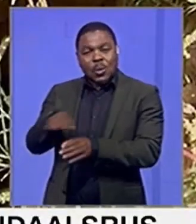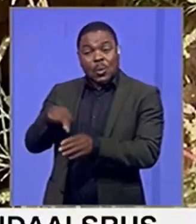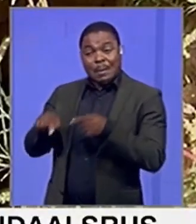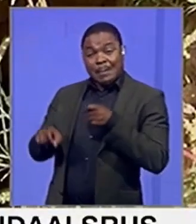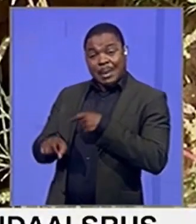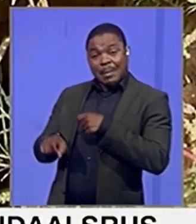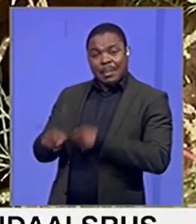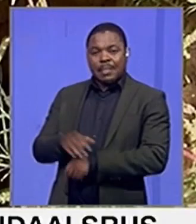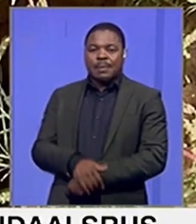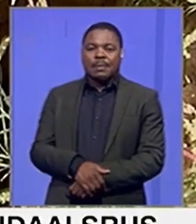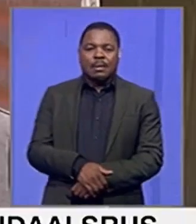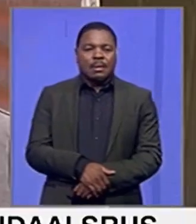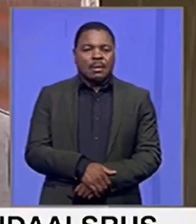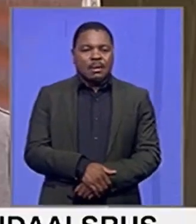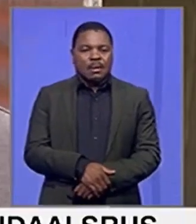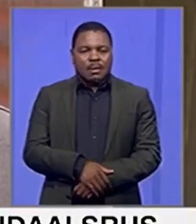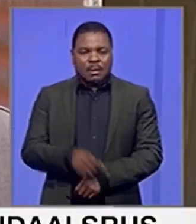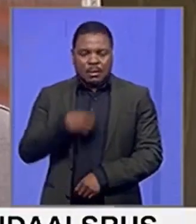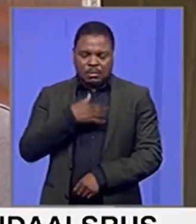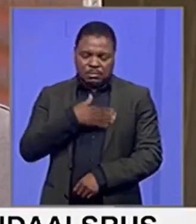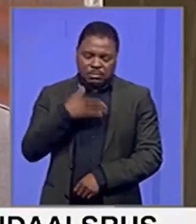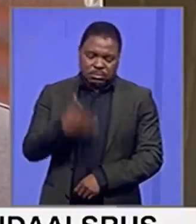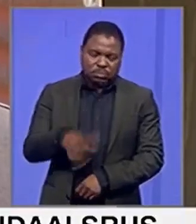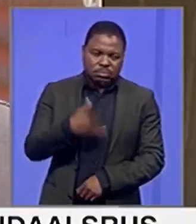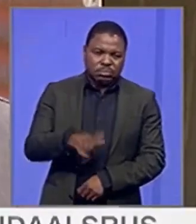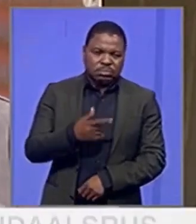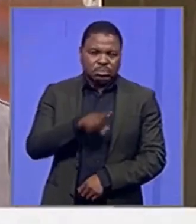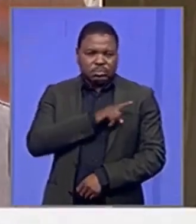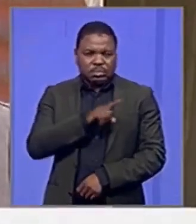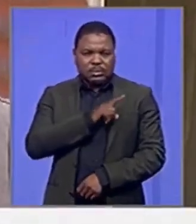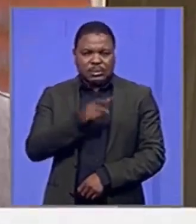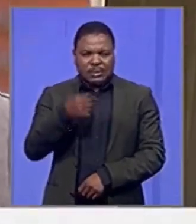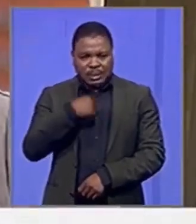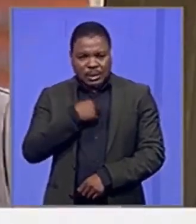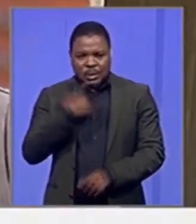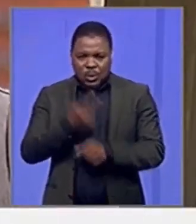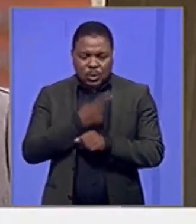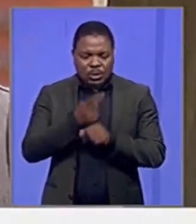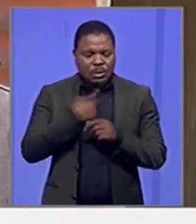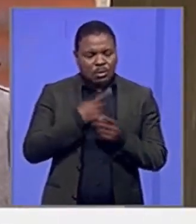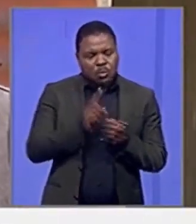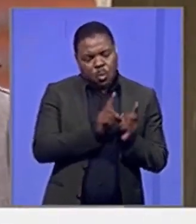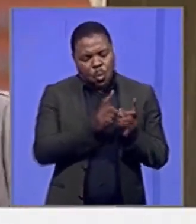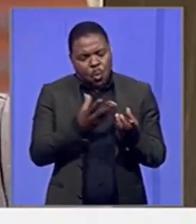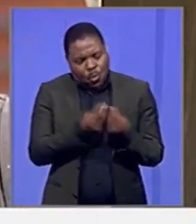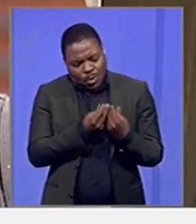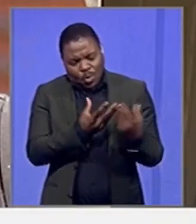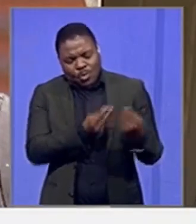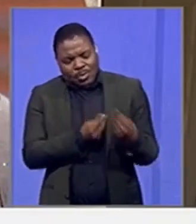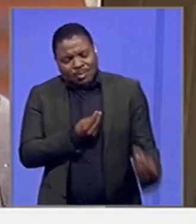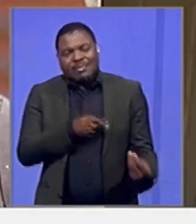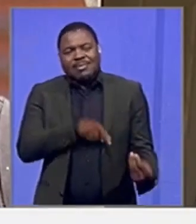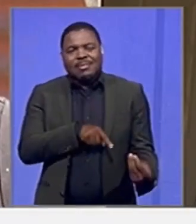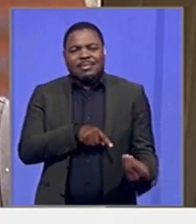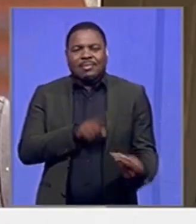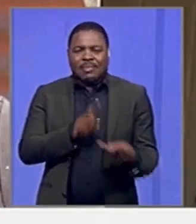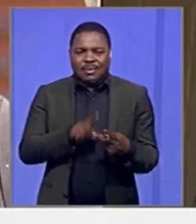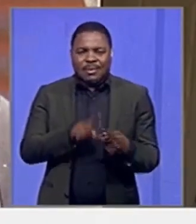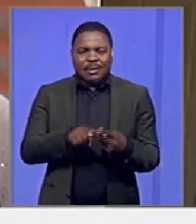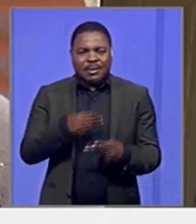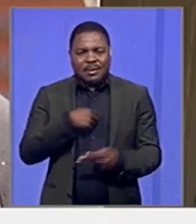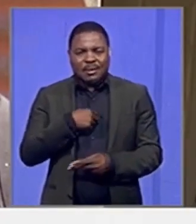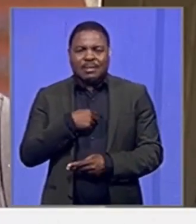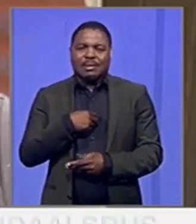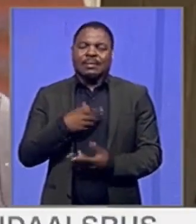utlwile bohloko haholo Sefapana le best friend ya mo ke yang teng ne ke dula ke tsamaya le ena too much wa bona nna tshepisa na tla